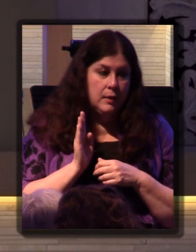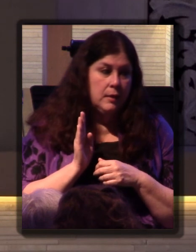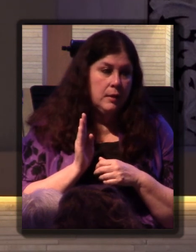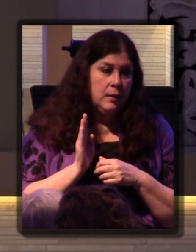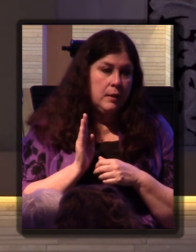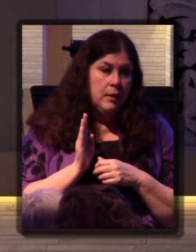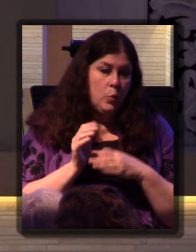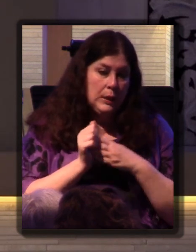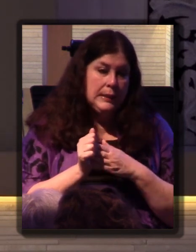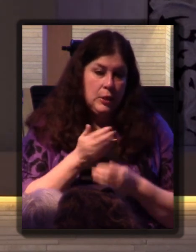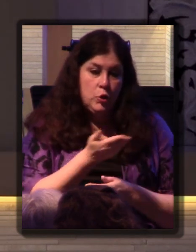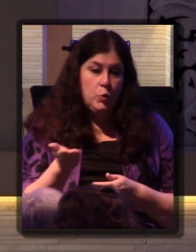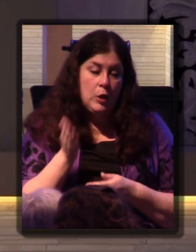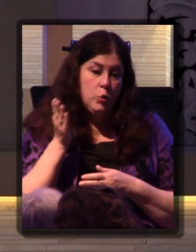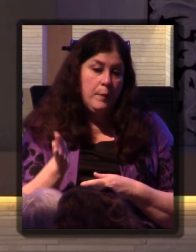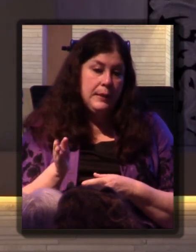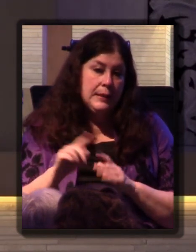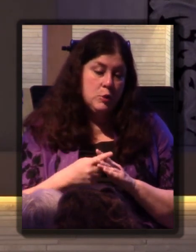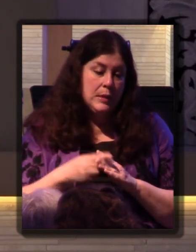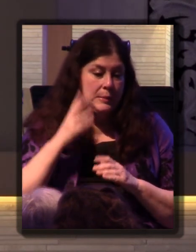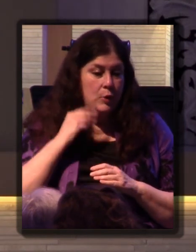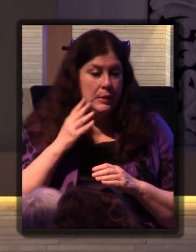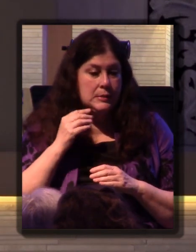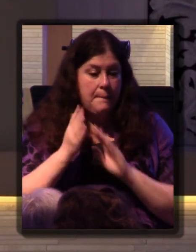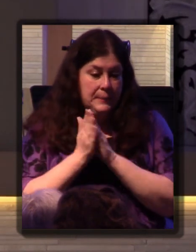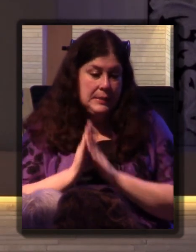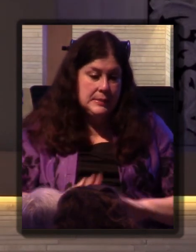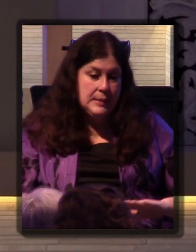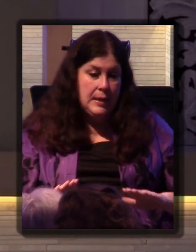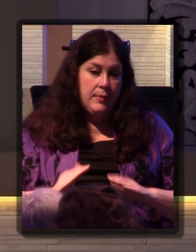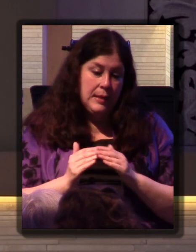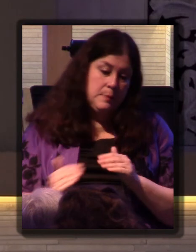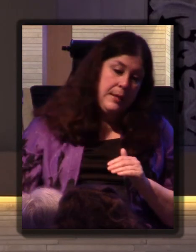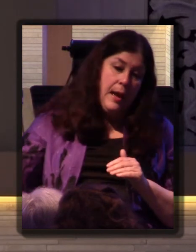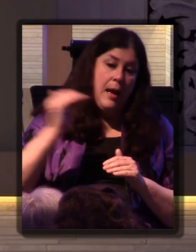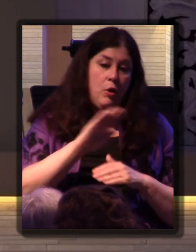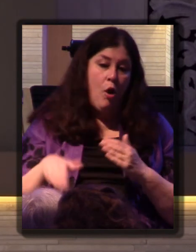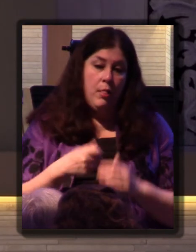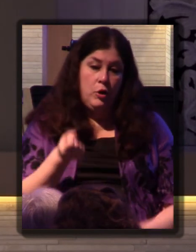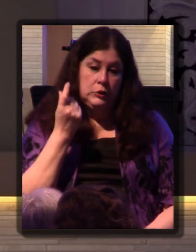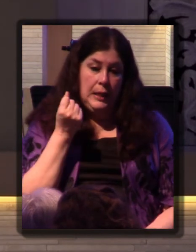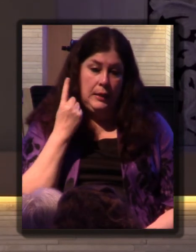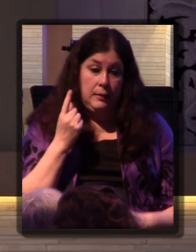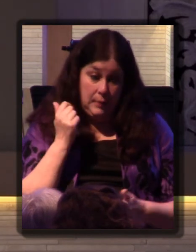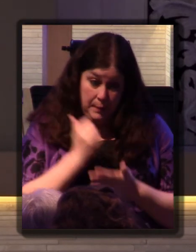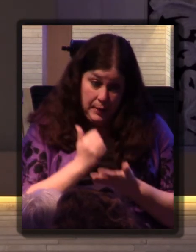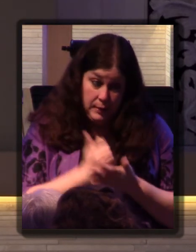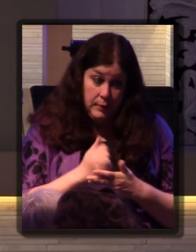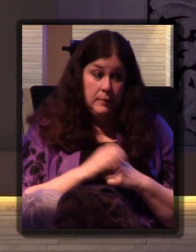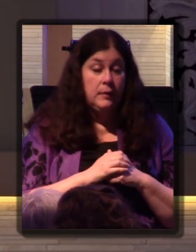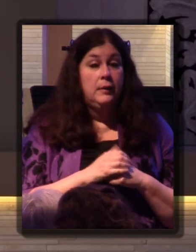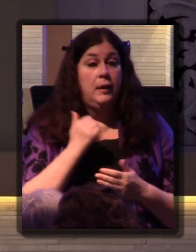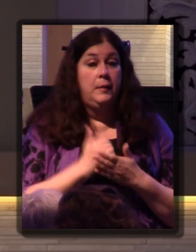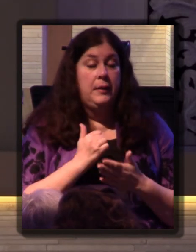And God will meet you, and you will begin to experience a peace that goes past all